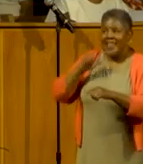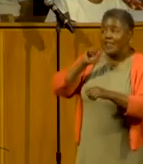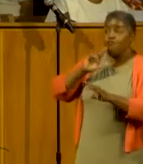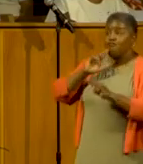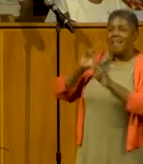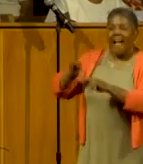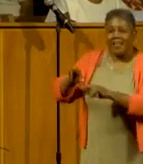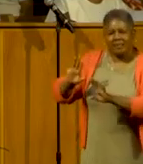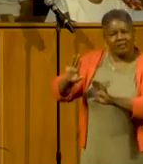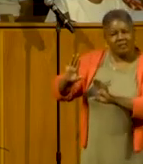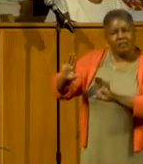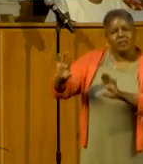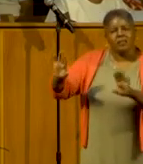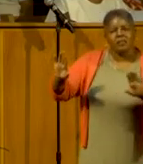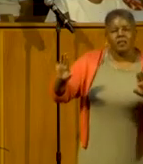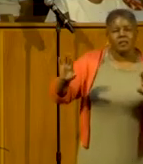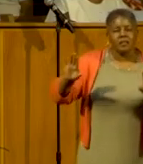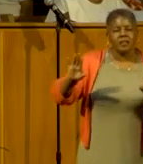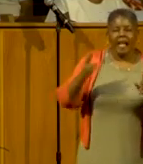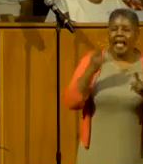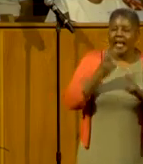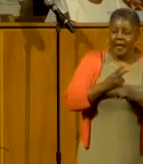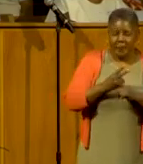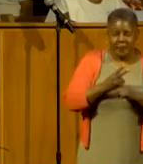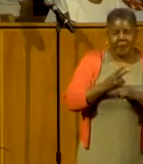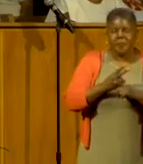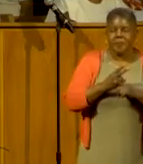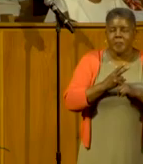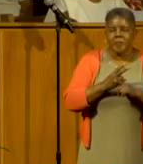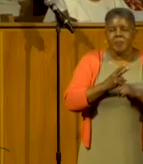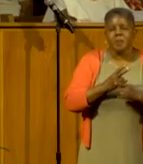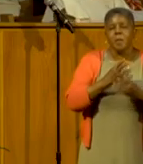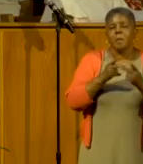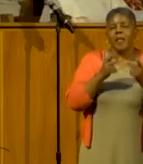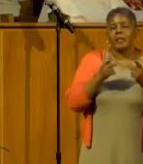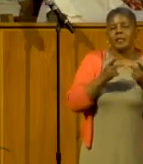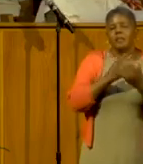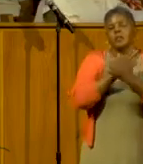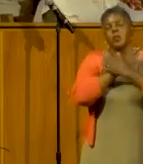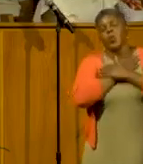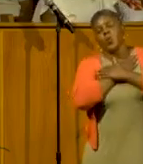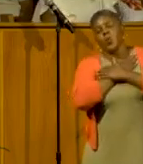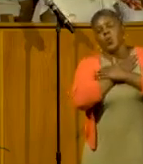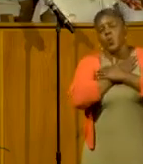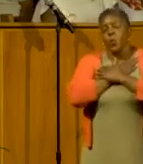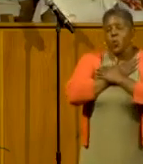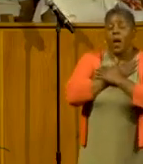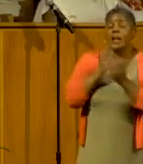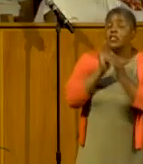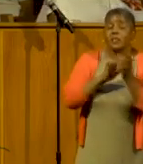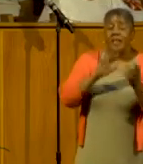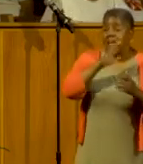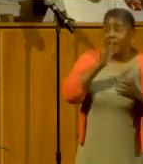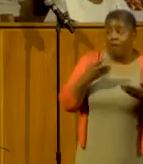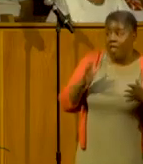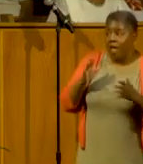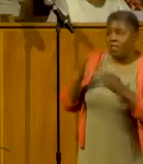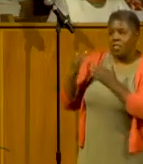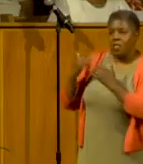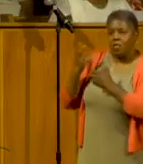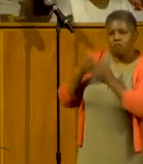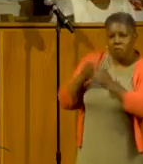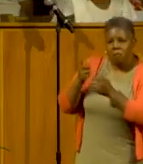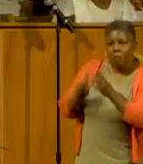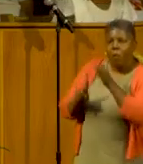the crazy. He stayed in his cradle place of rest. Jesus never let the perceived burden of the